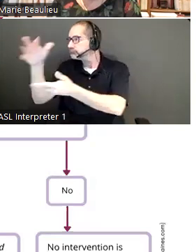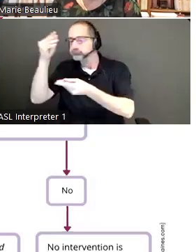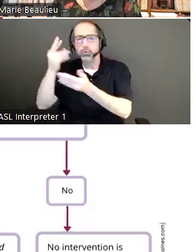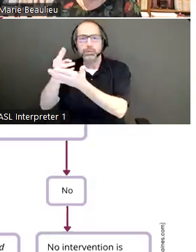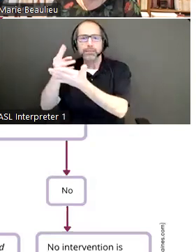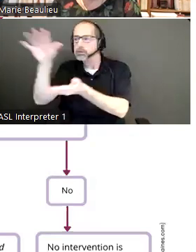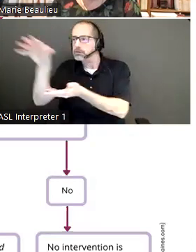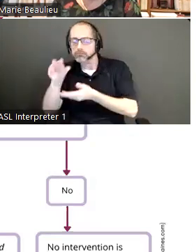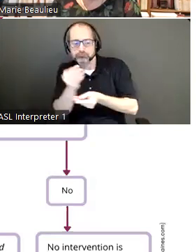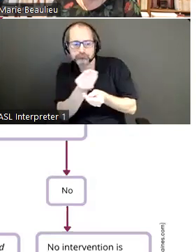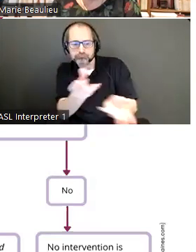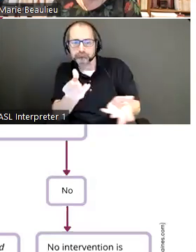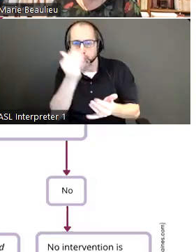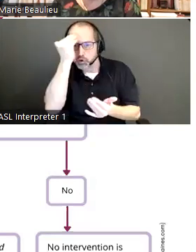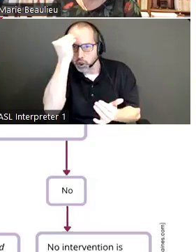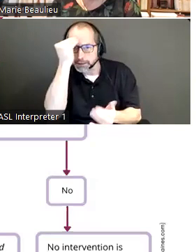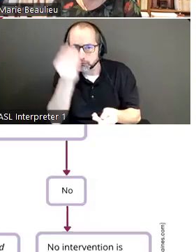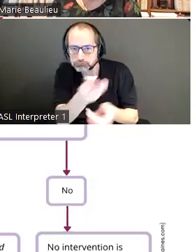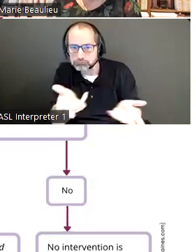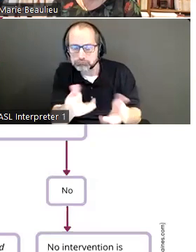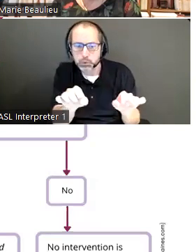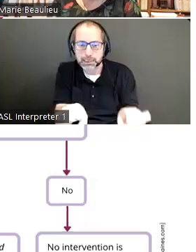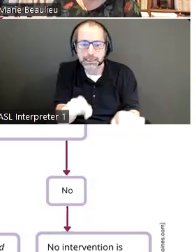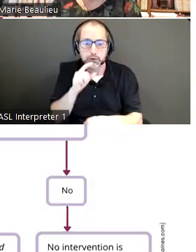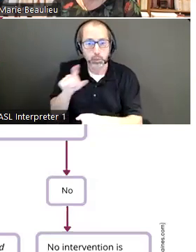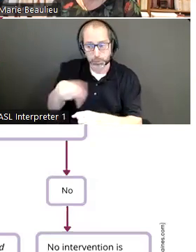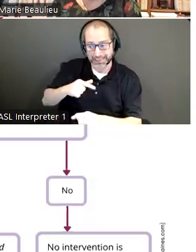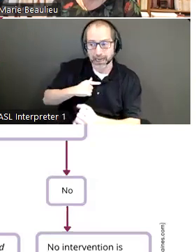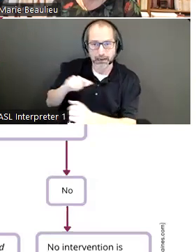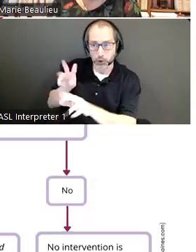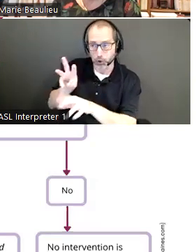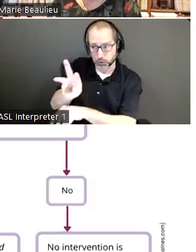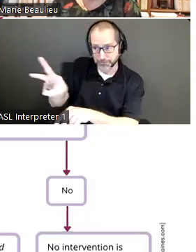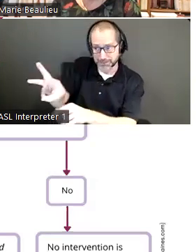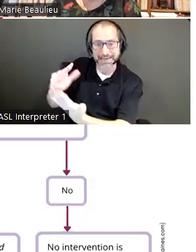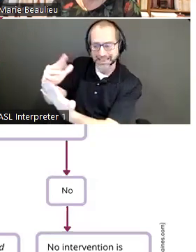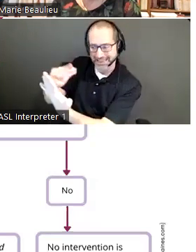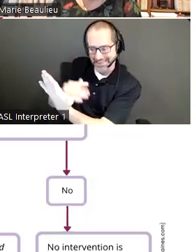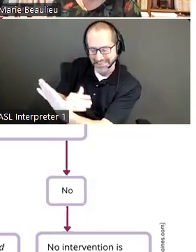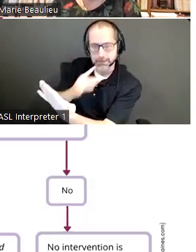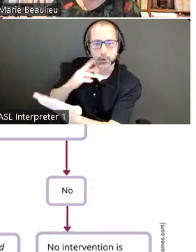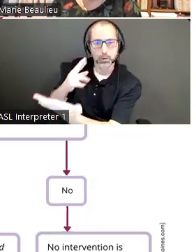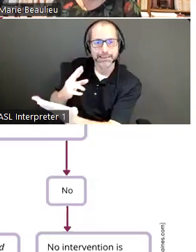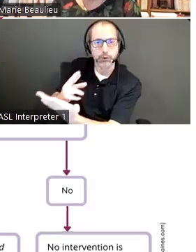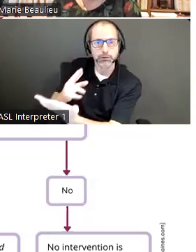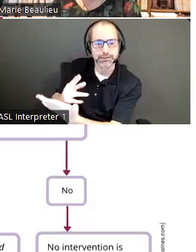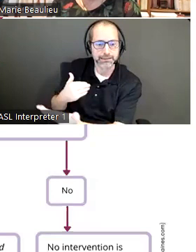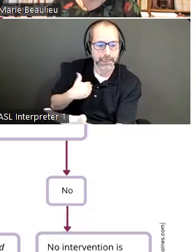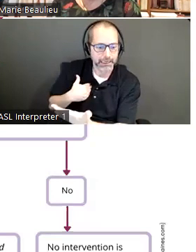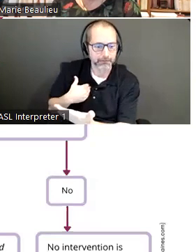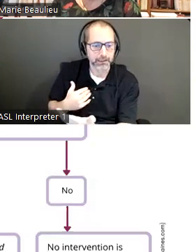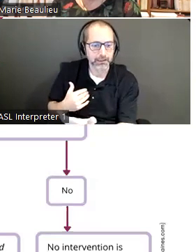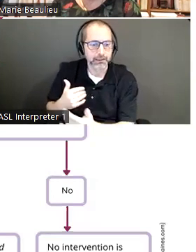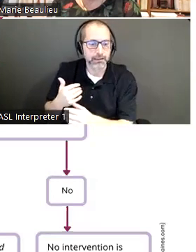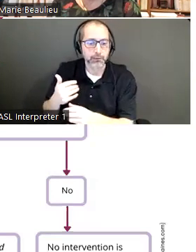the community, we have created lists which present accessible resources. So again, there is a